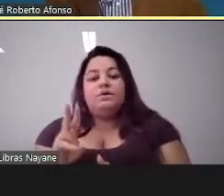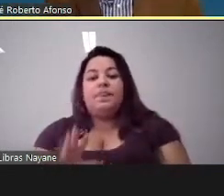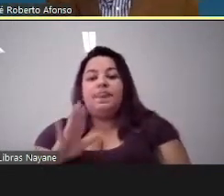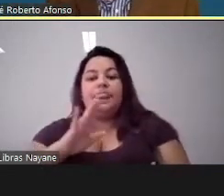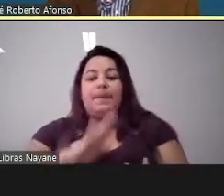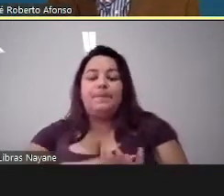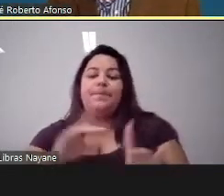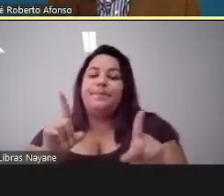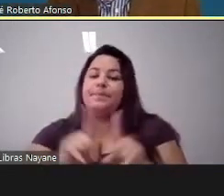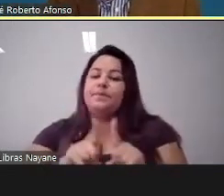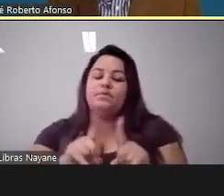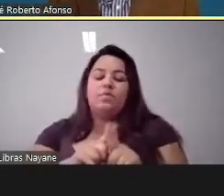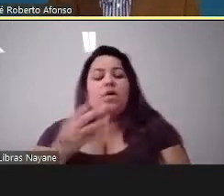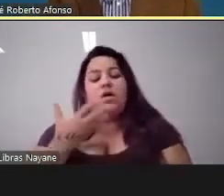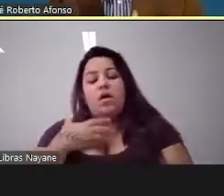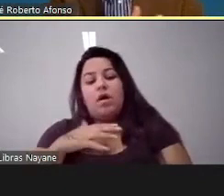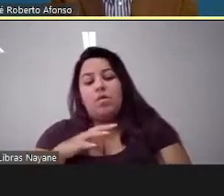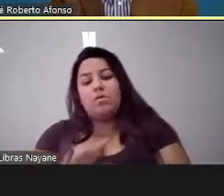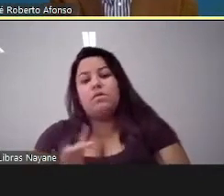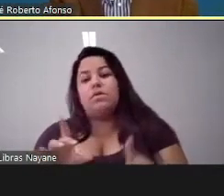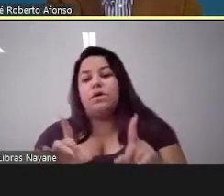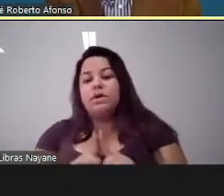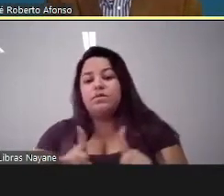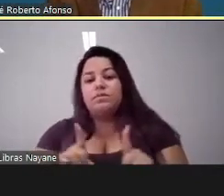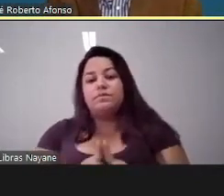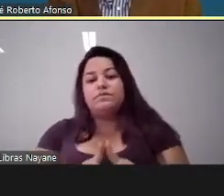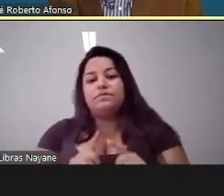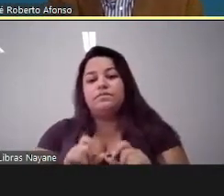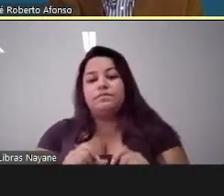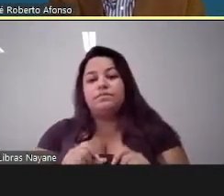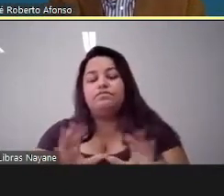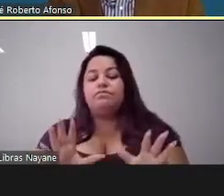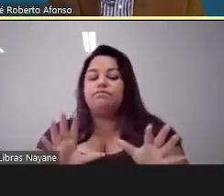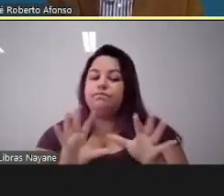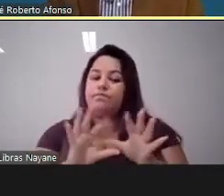for example, they are able to